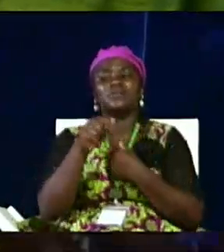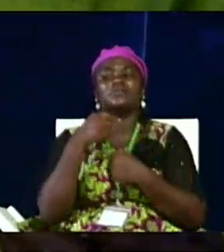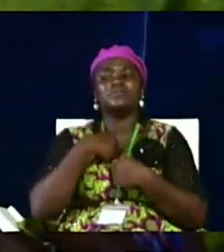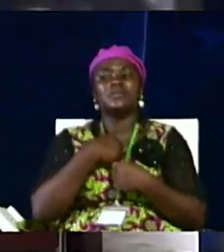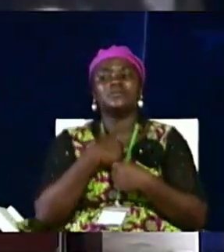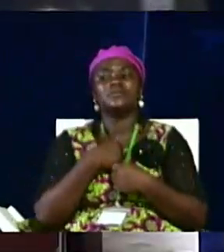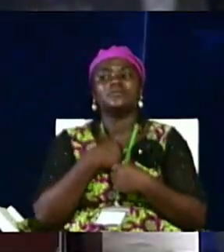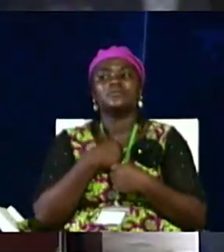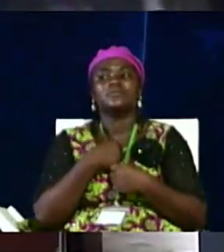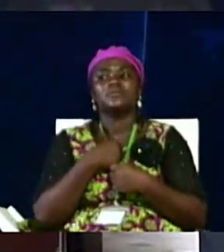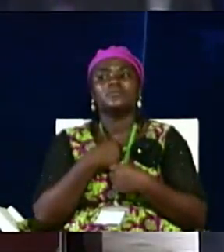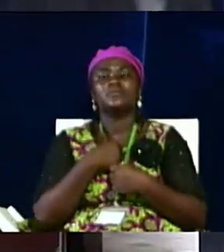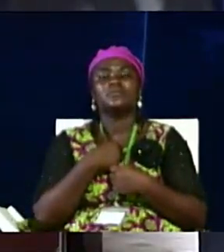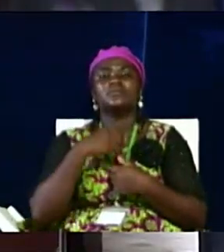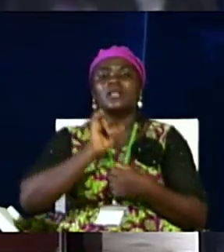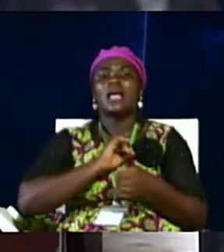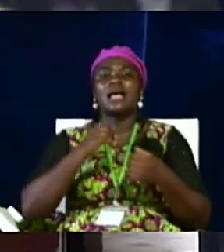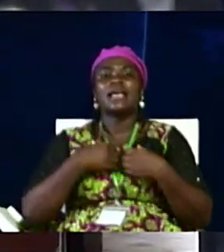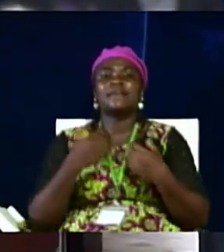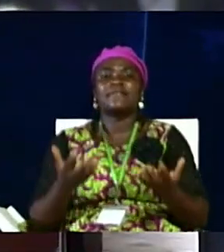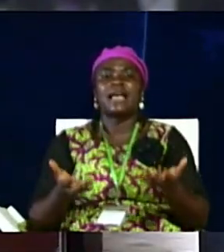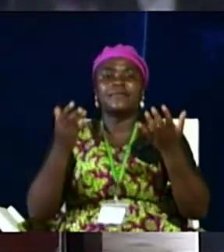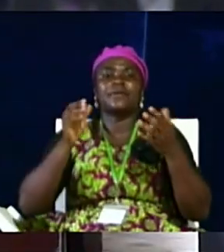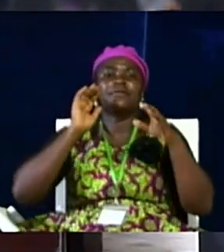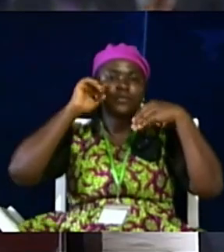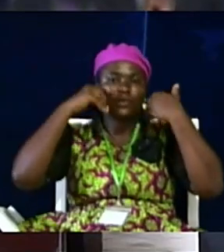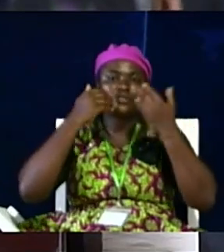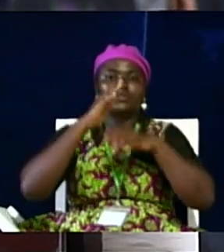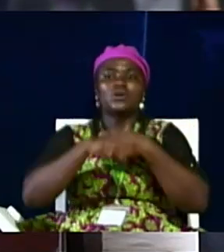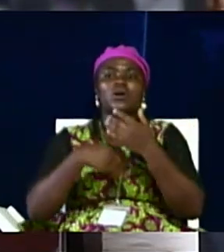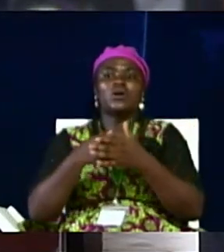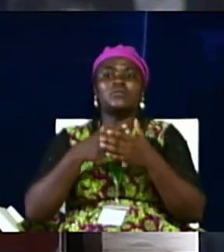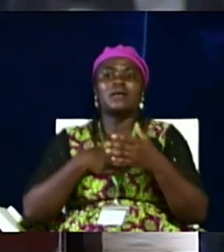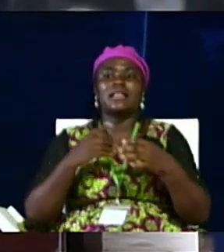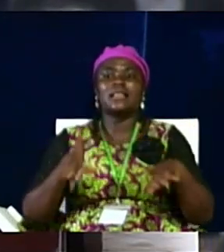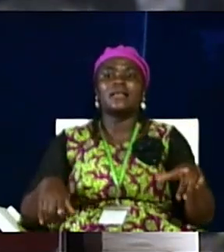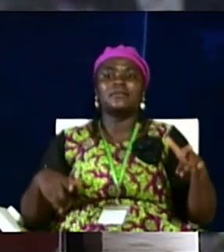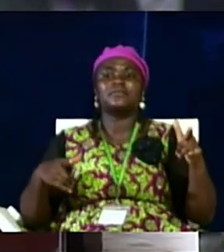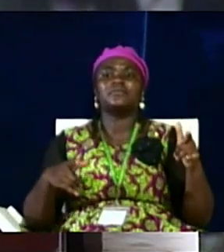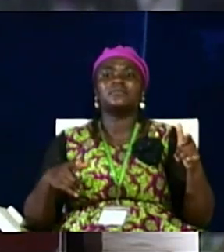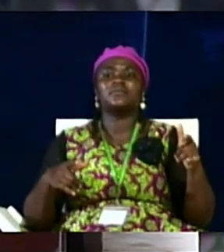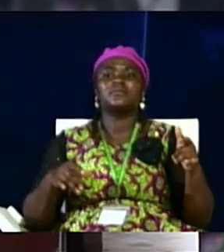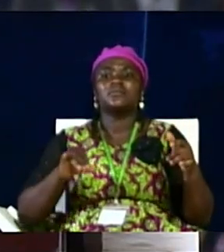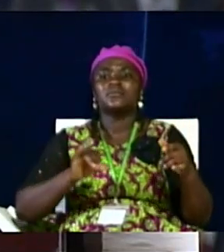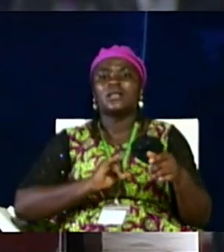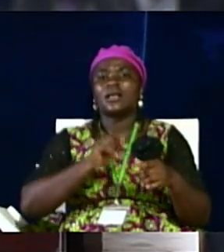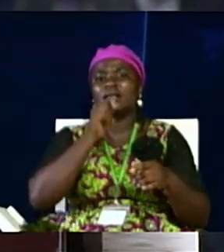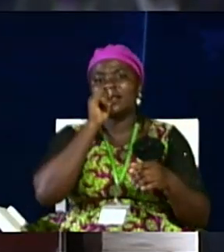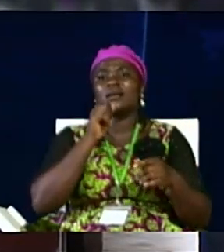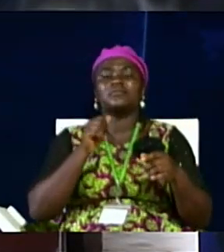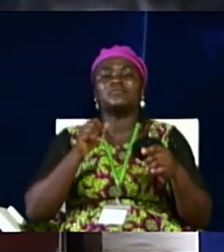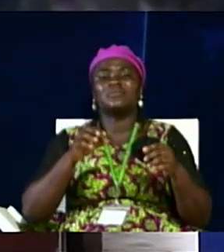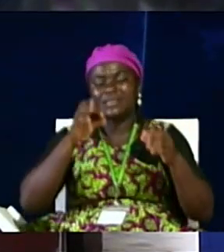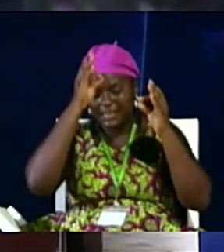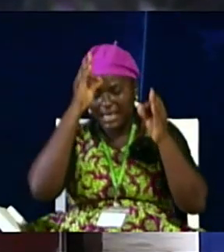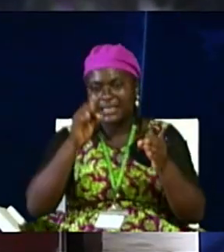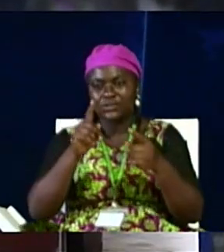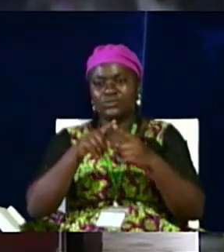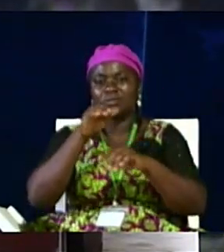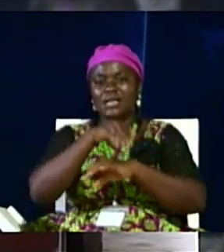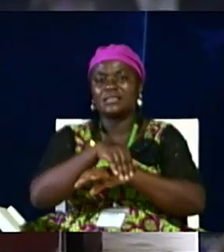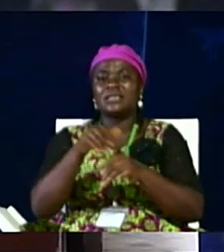I have carried reproaches all my life, but I am deciding tonight every reproach